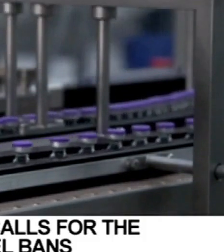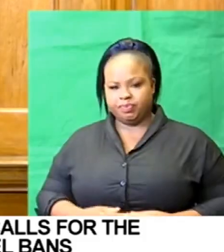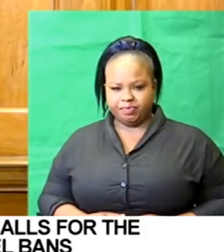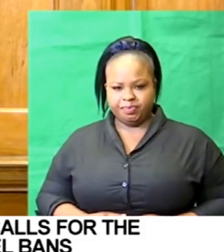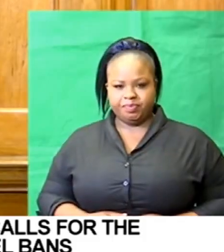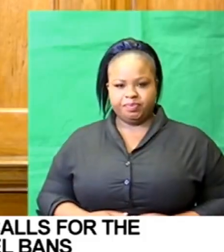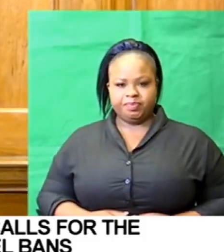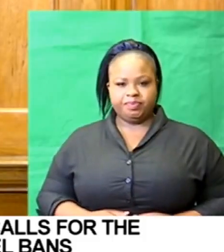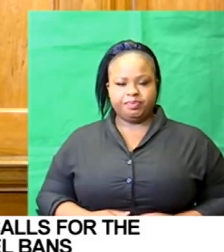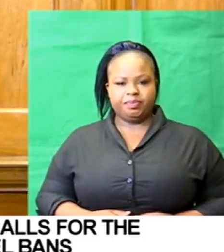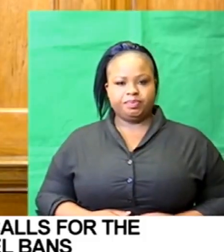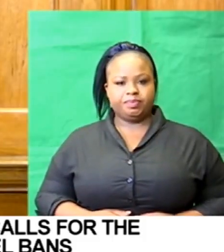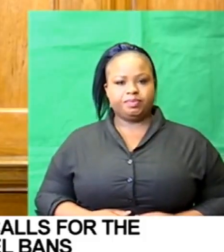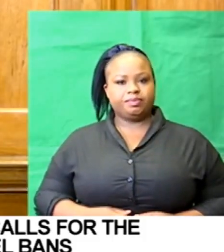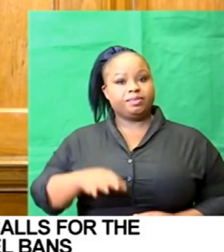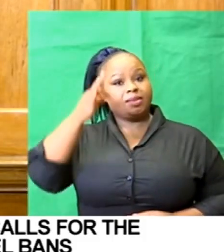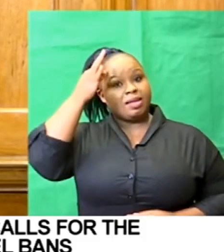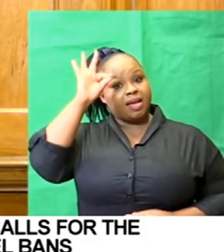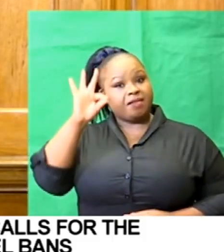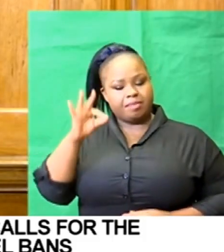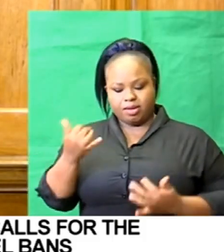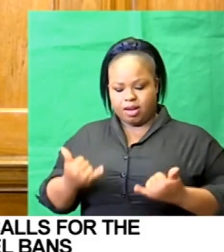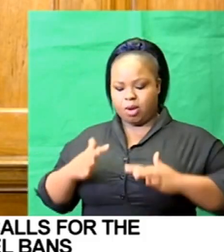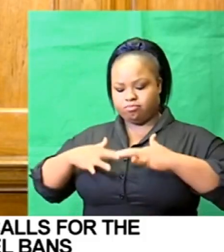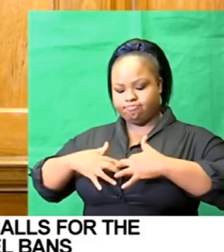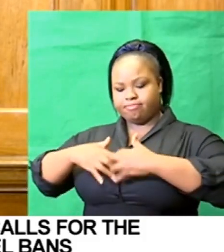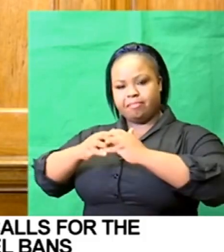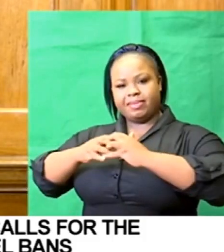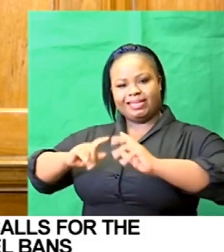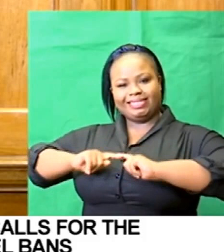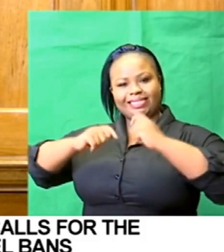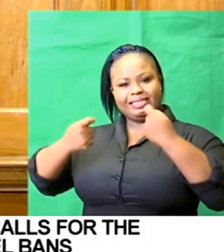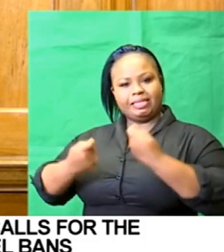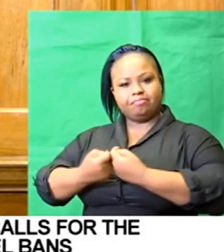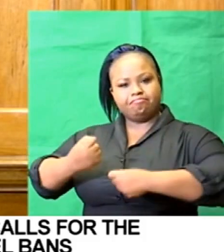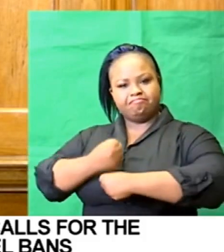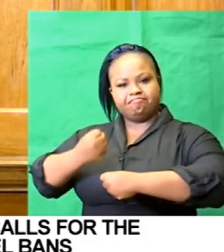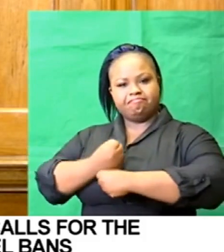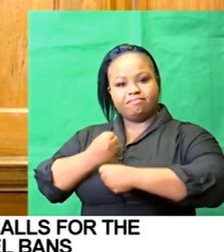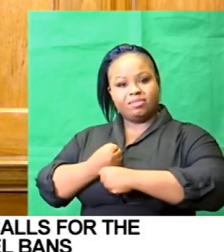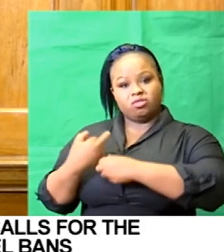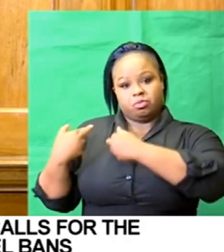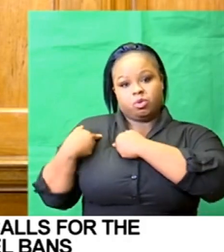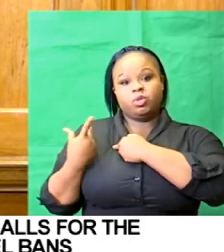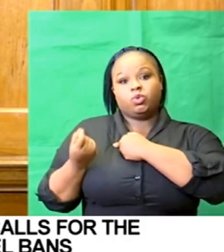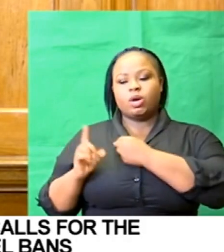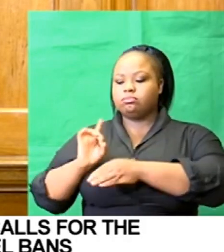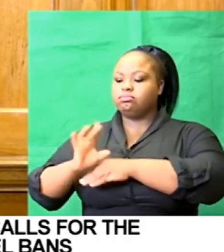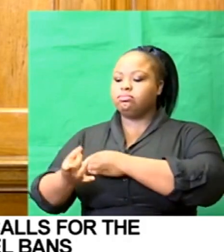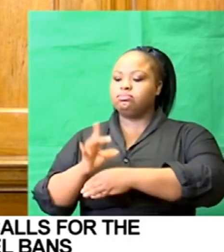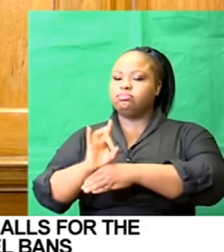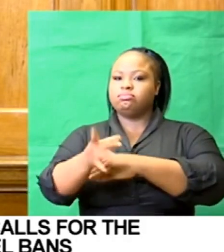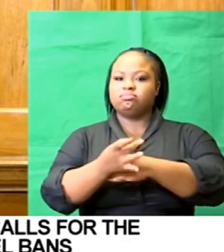economy. Government has set up a task team that will undertake broad consultations